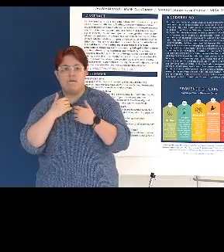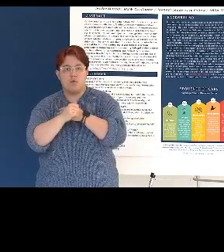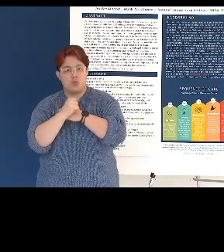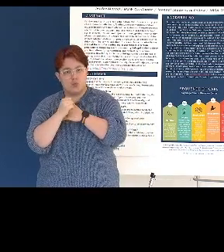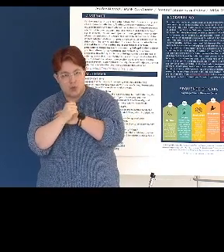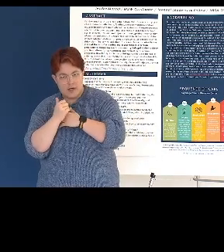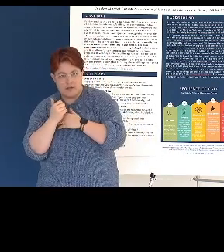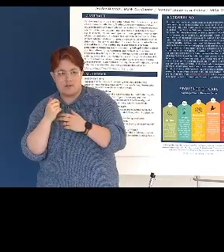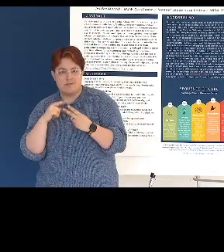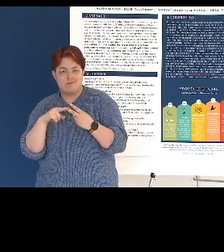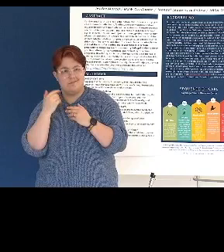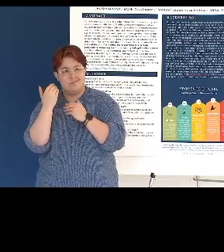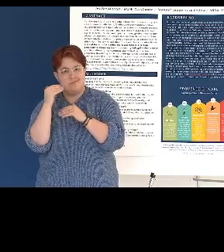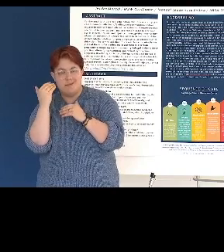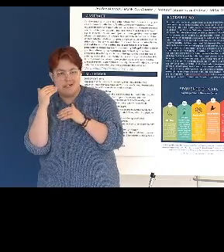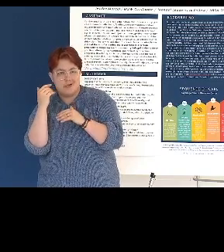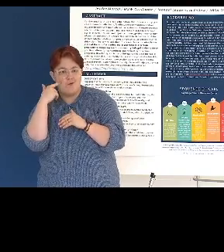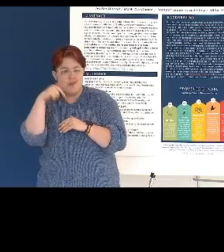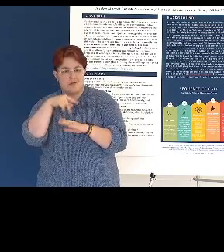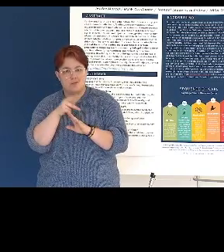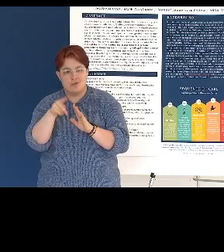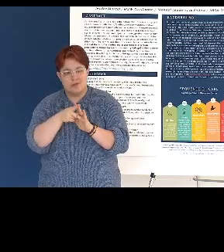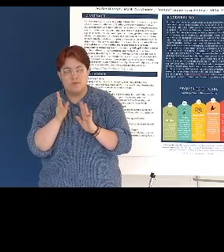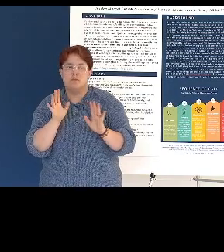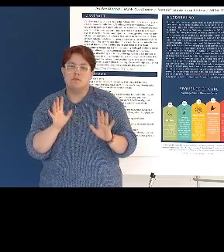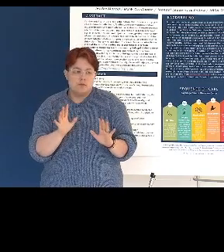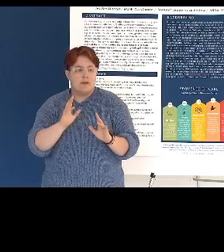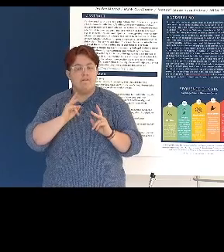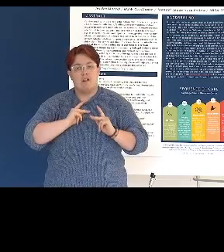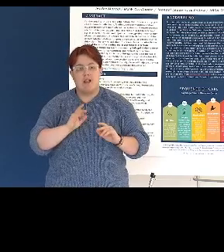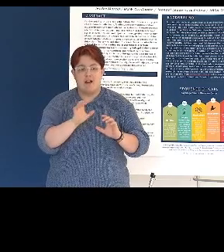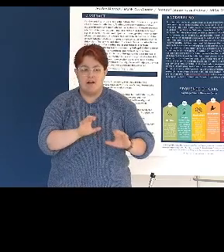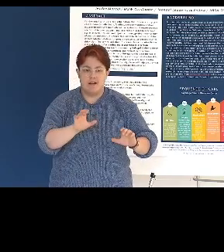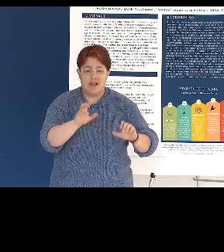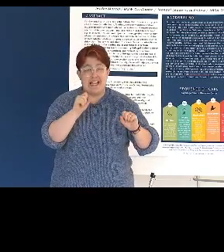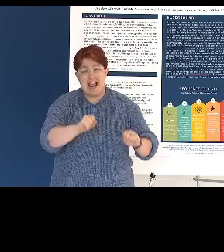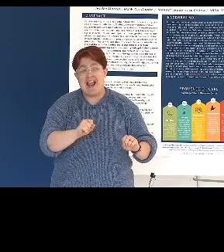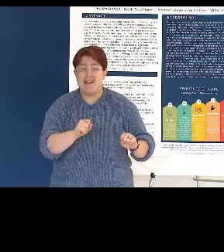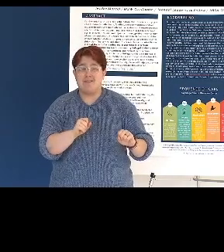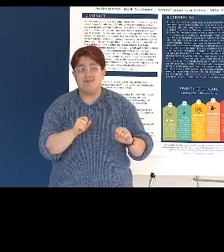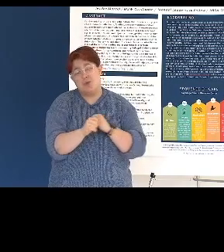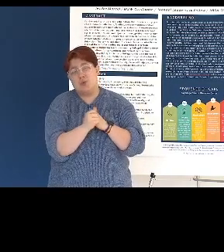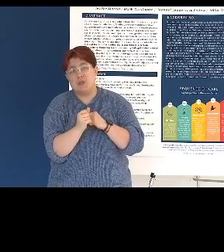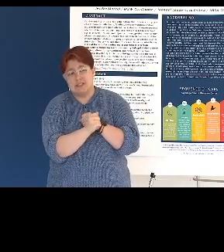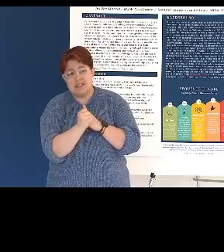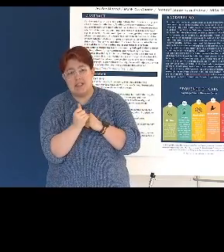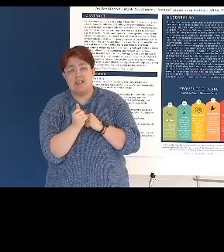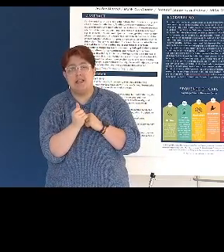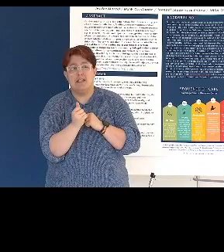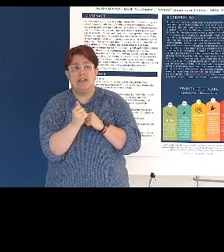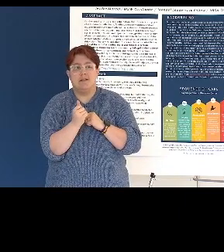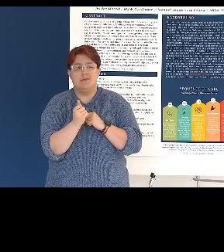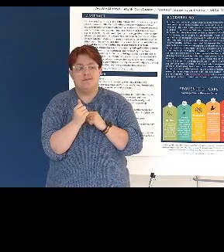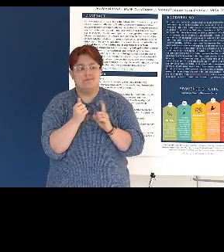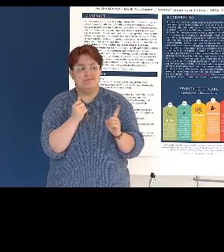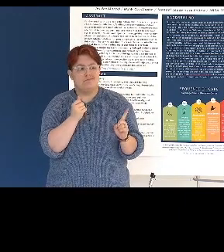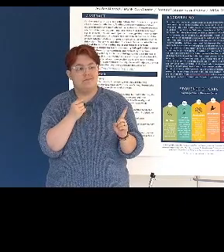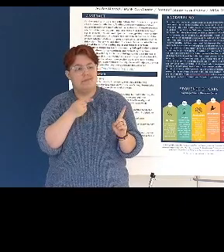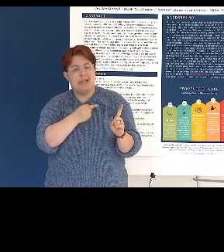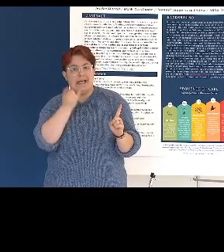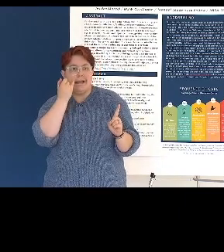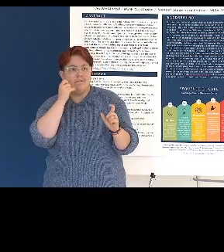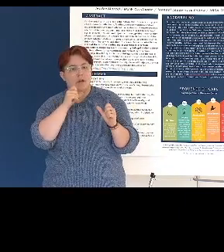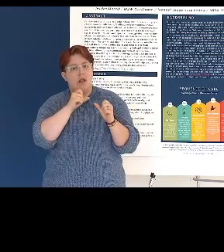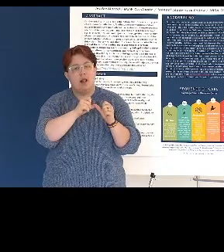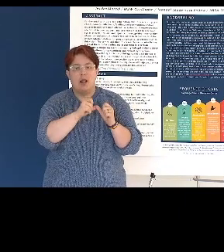as limitations in this project, including the reality that physical activity can pose a risk to the health of individuals if they push too